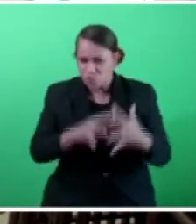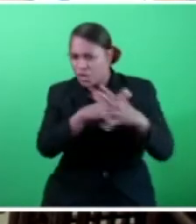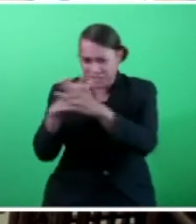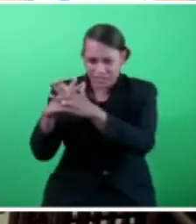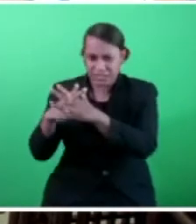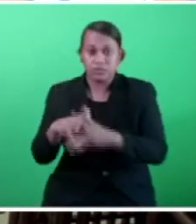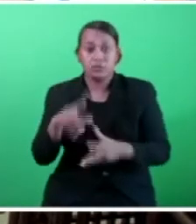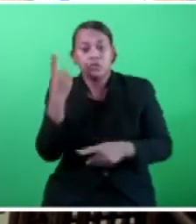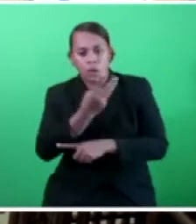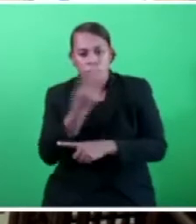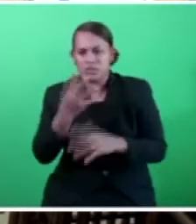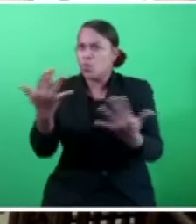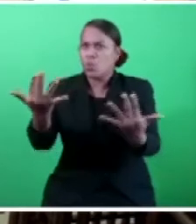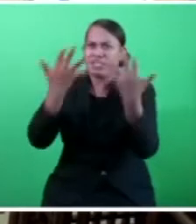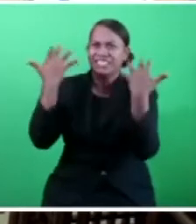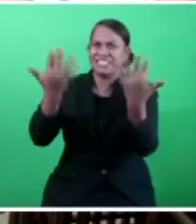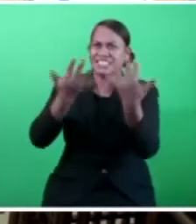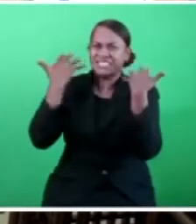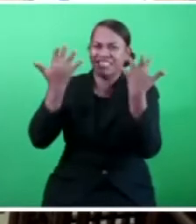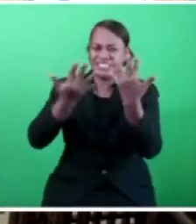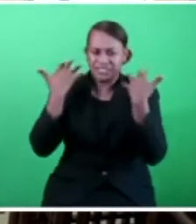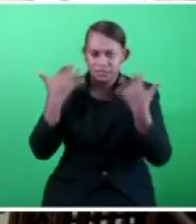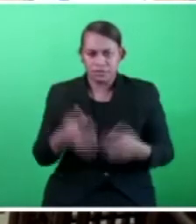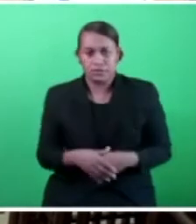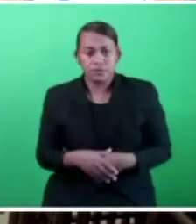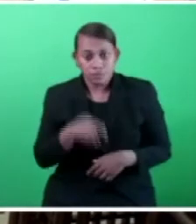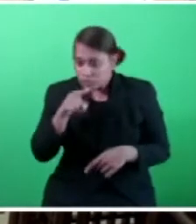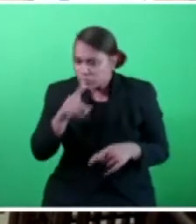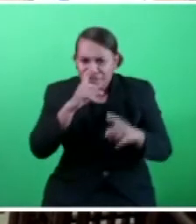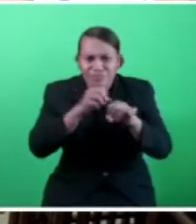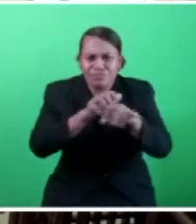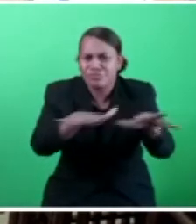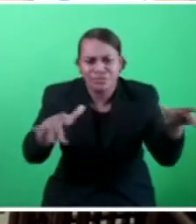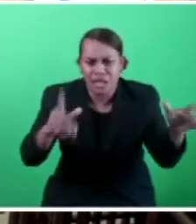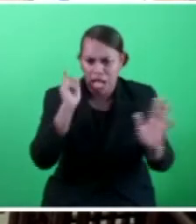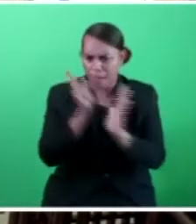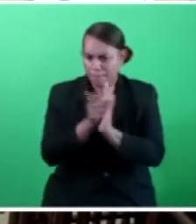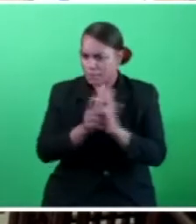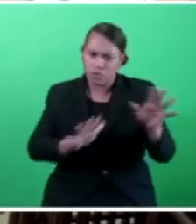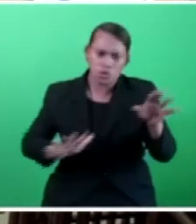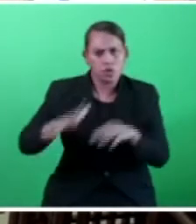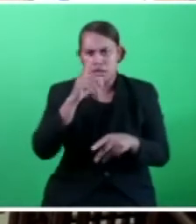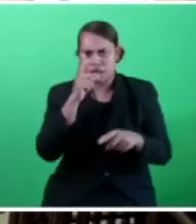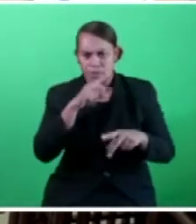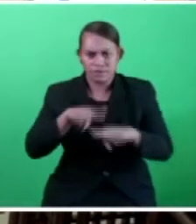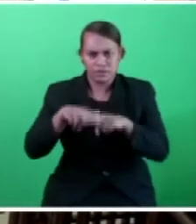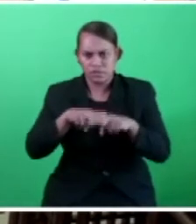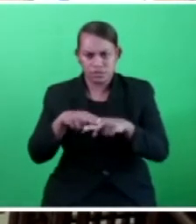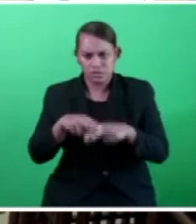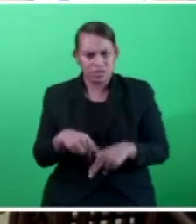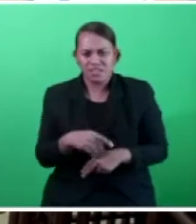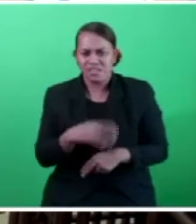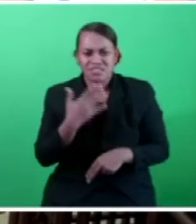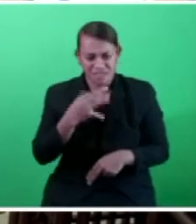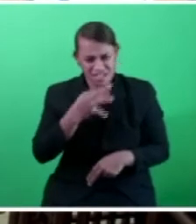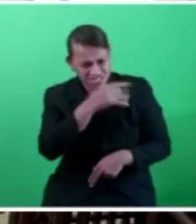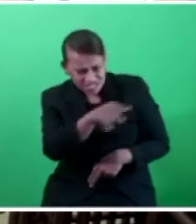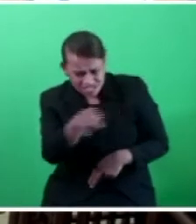wind can carry COVID-19 throughout Fiji. Honorable Speaker, the petition called for the use of,